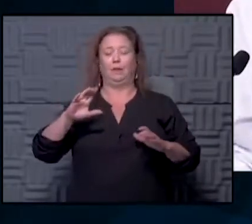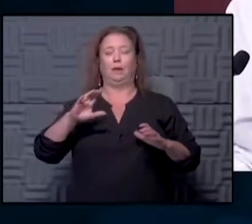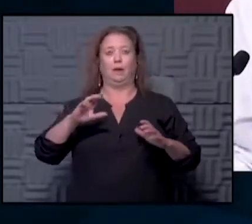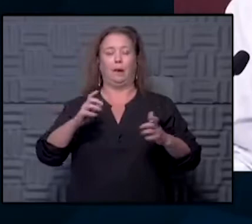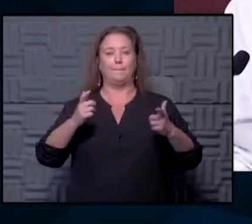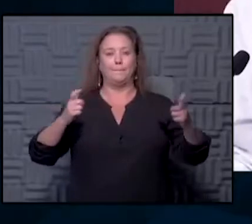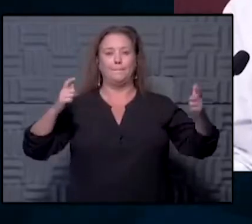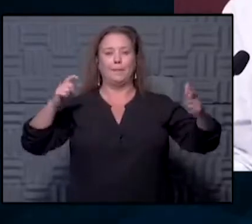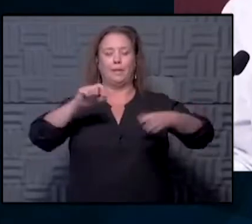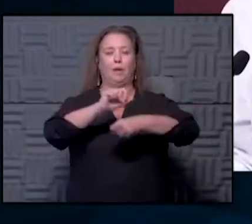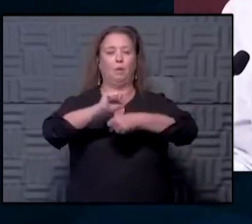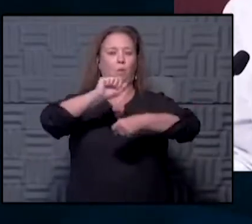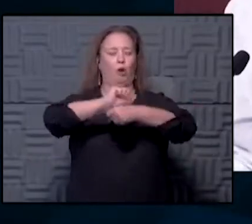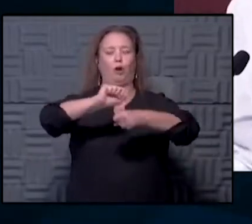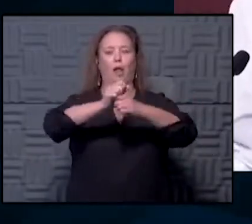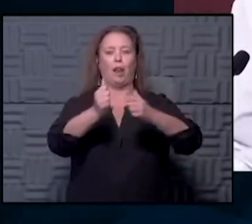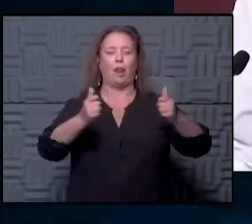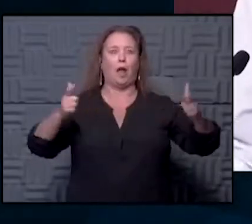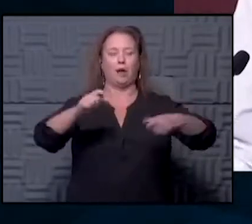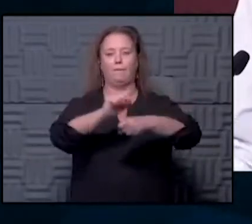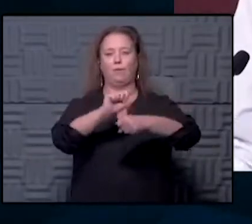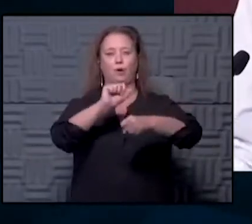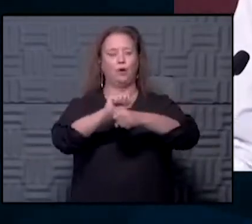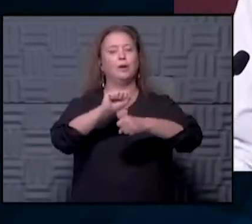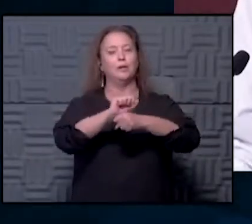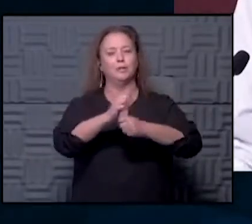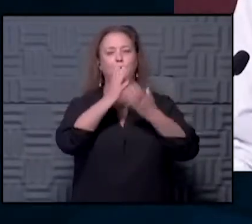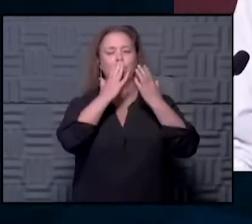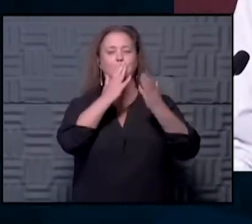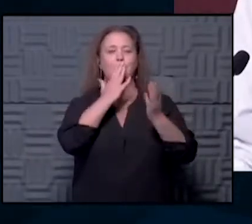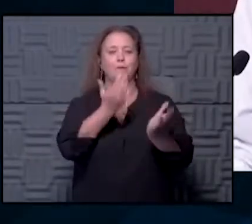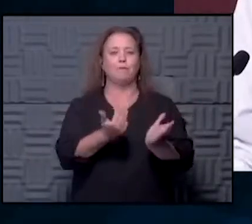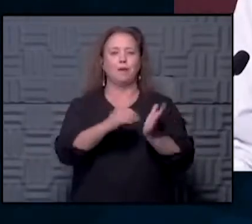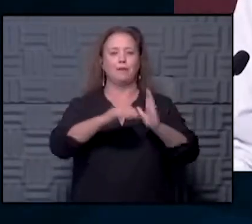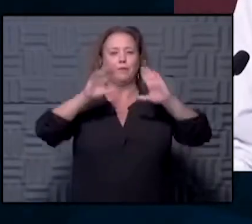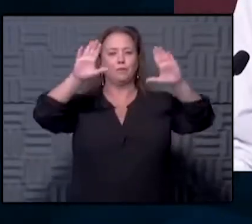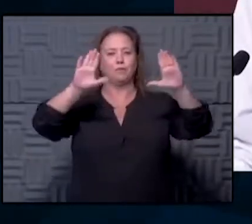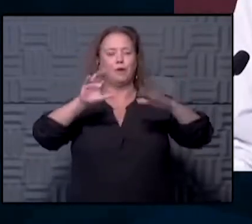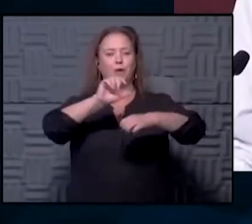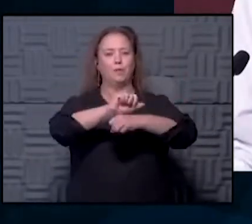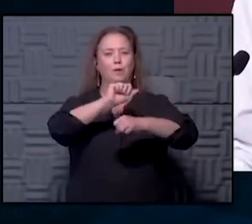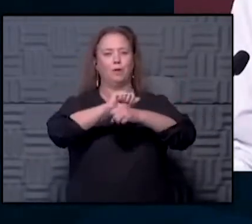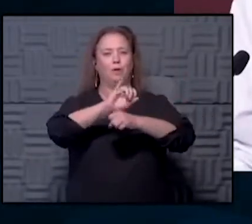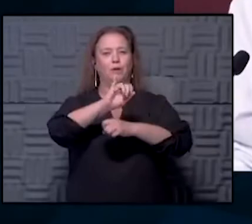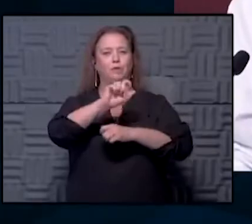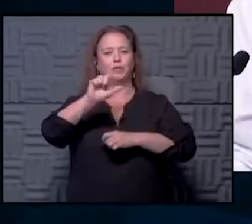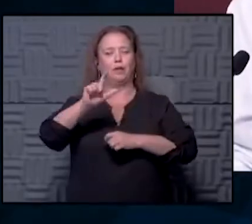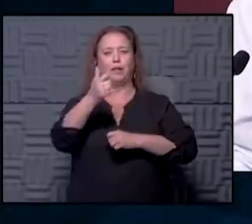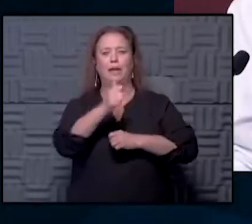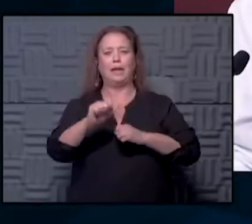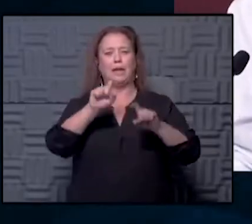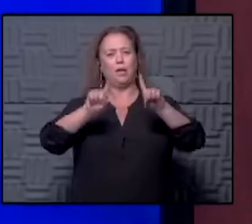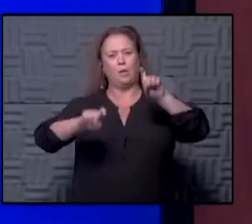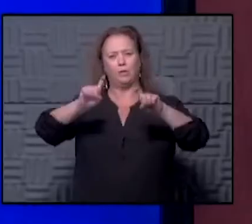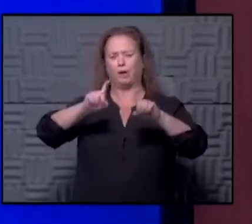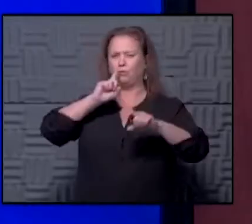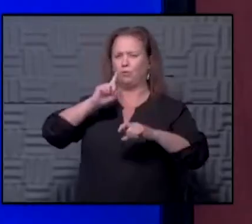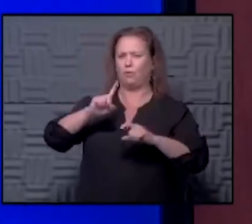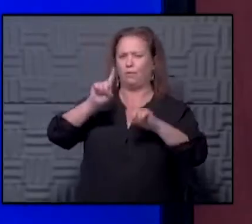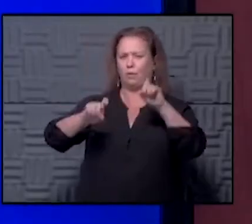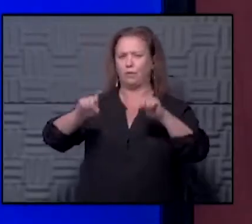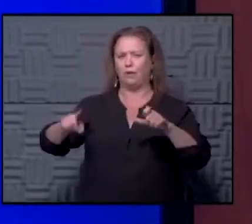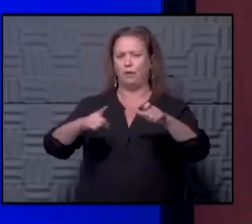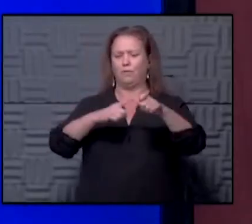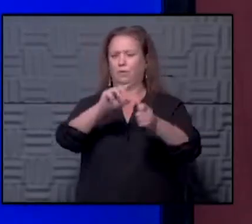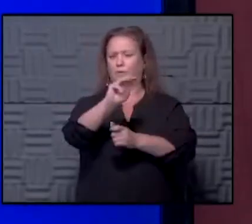It had to have taken hours and hours to do. And so thanks again for the great work that you've done on that. Jill, let's see what questions are out there, because I bet they're out there. First